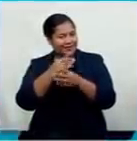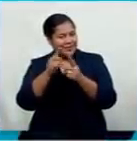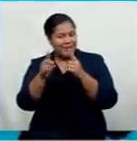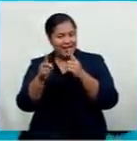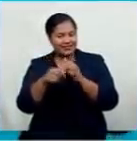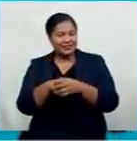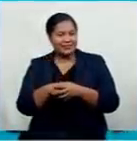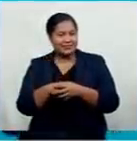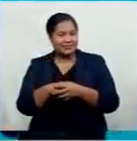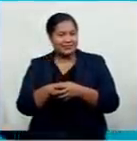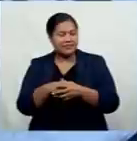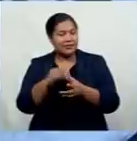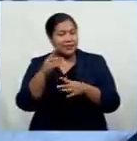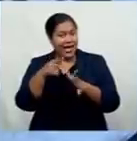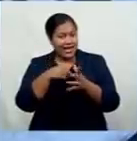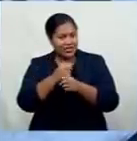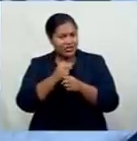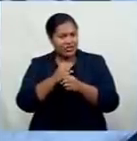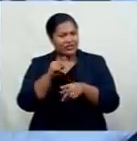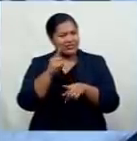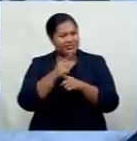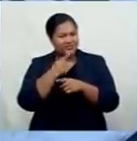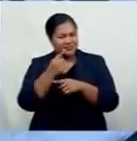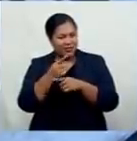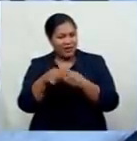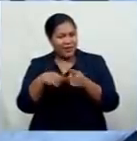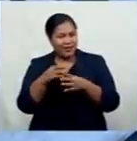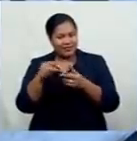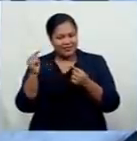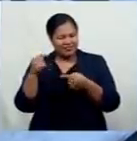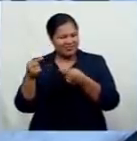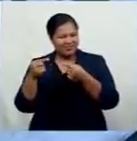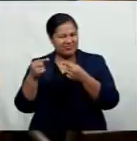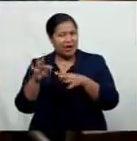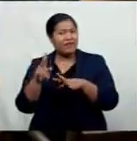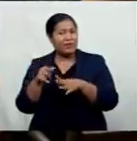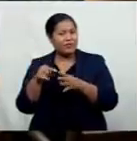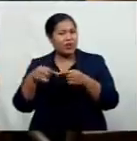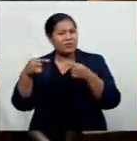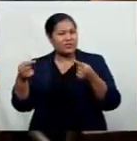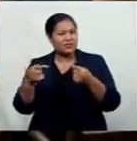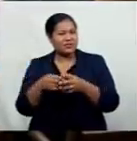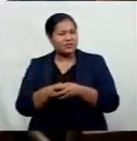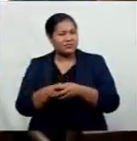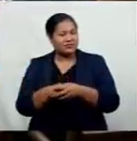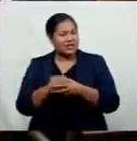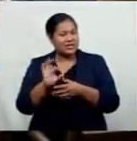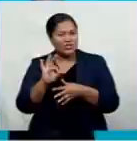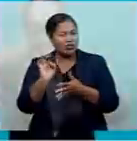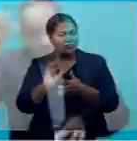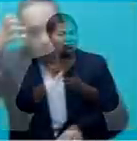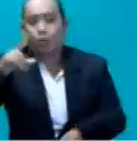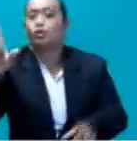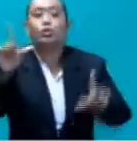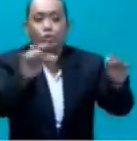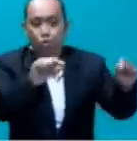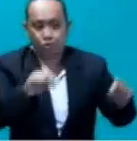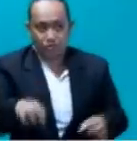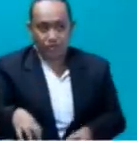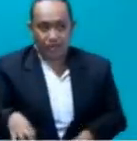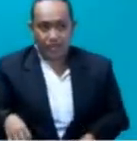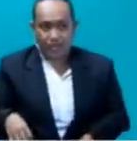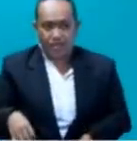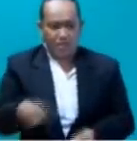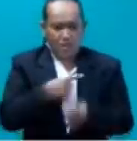The Attorney General also labelled this attempt by the opposition as politically expedient. We don't really